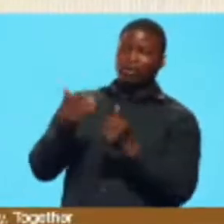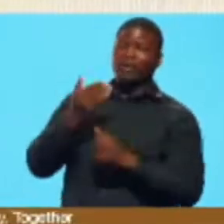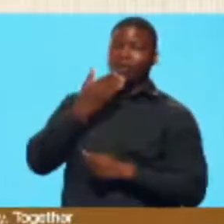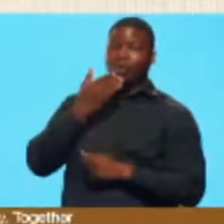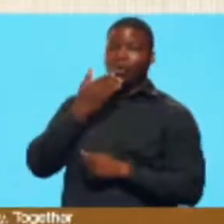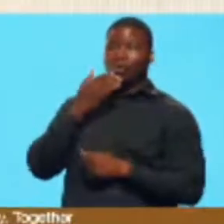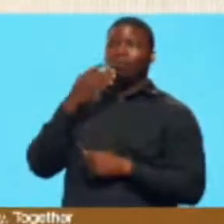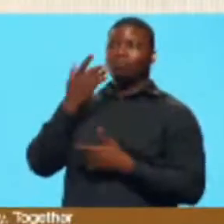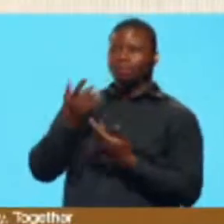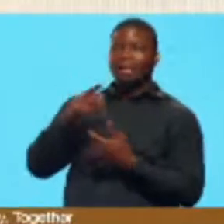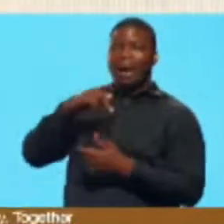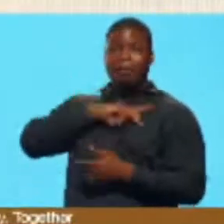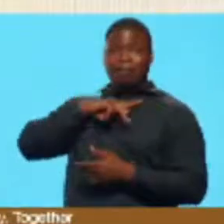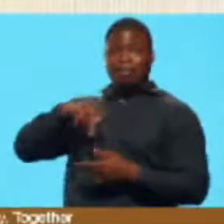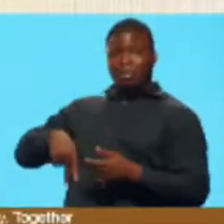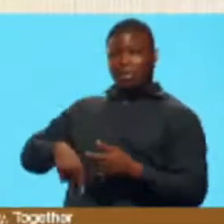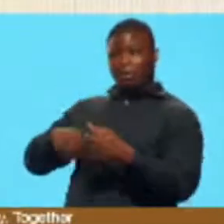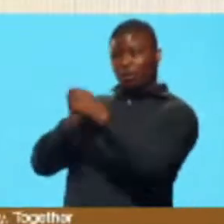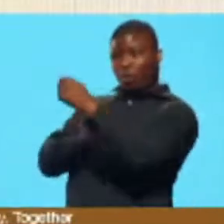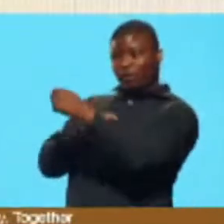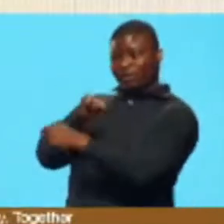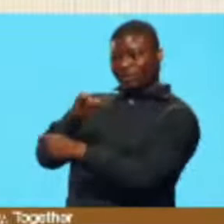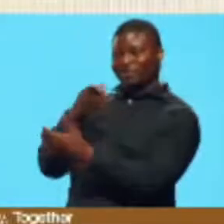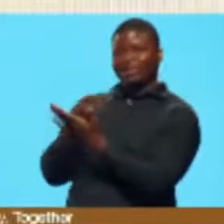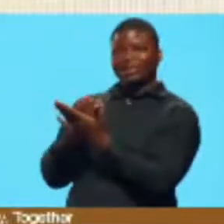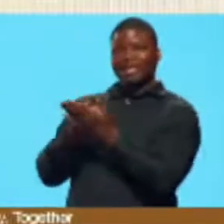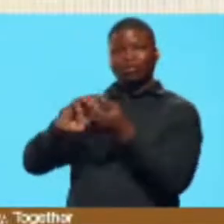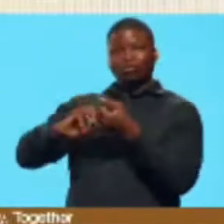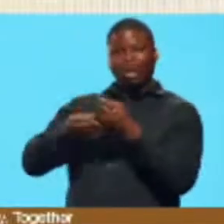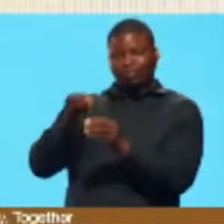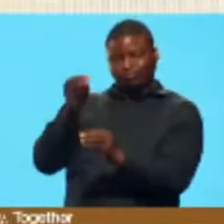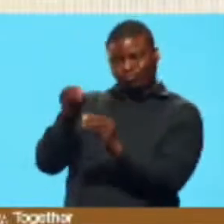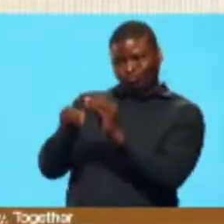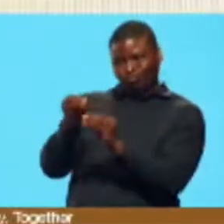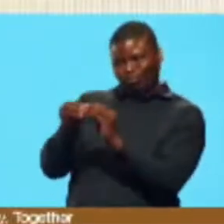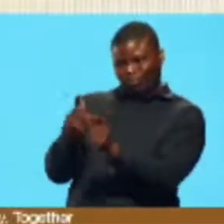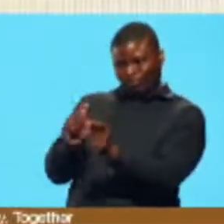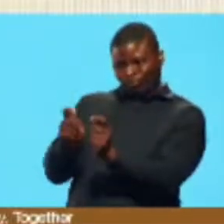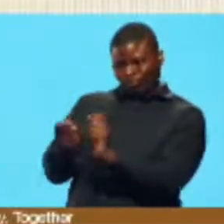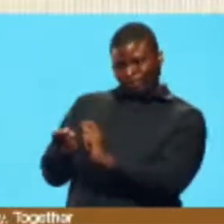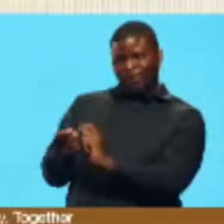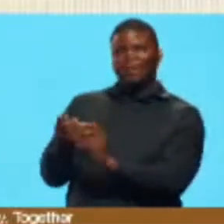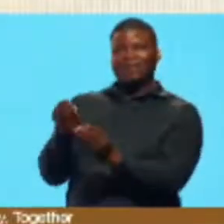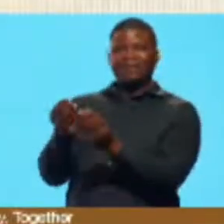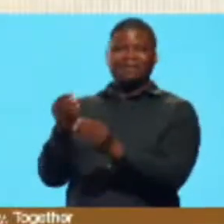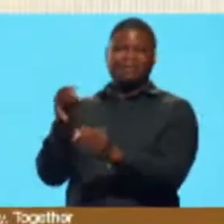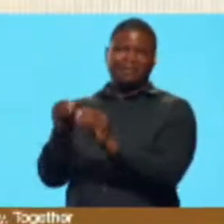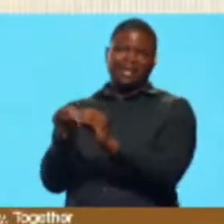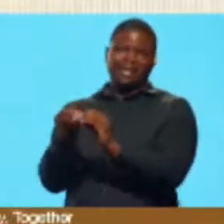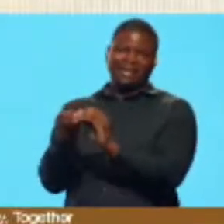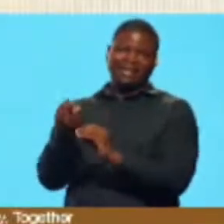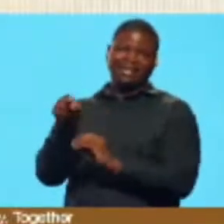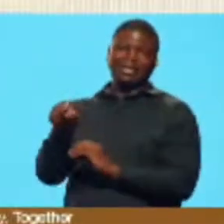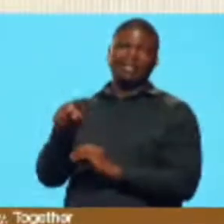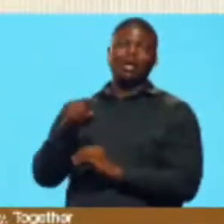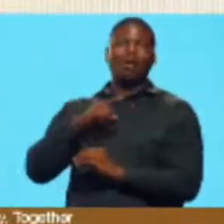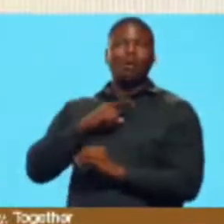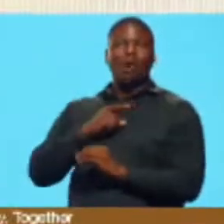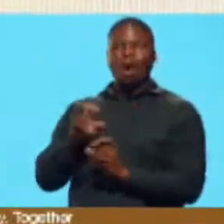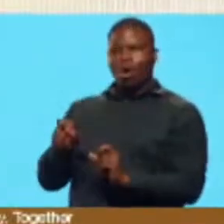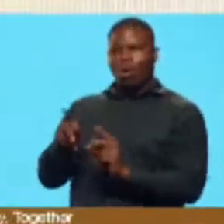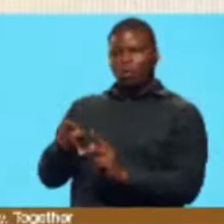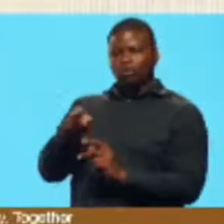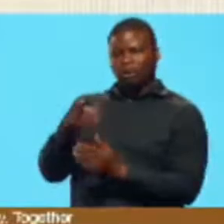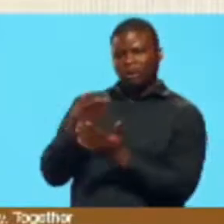it and see how best we can arrange or address the issues of economical opportunities, also